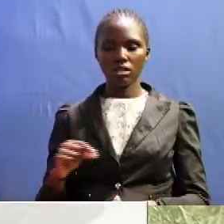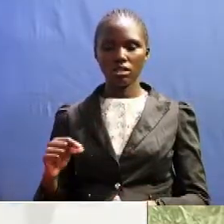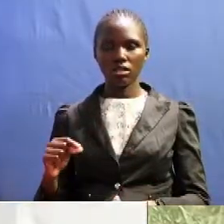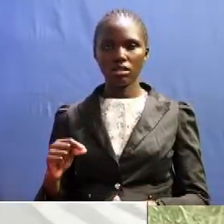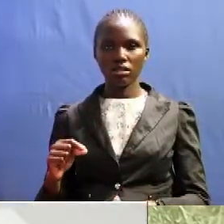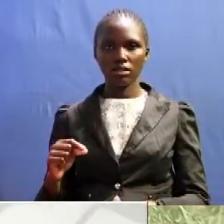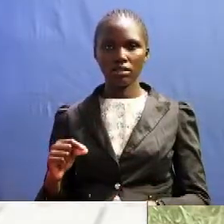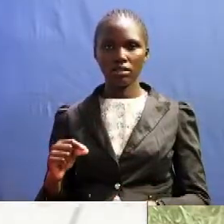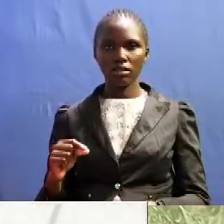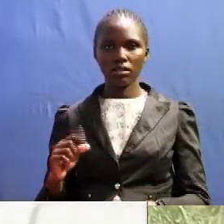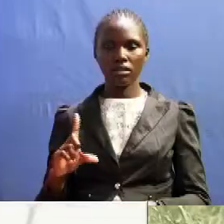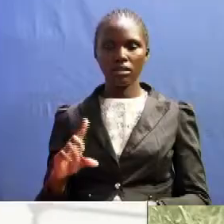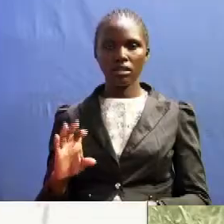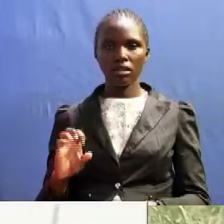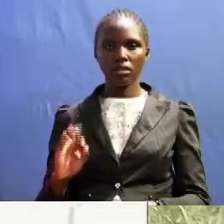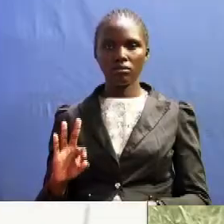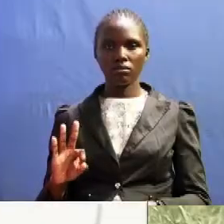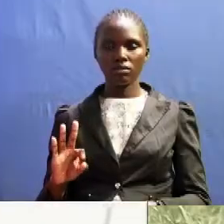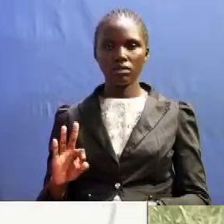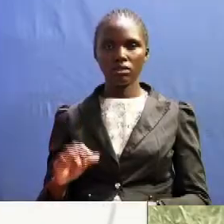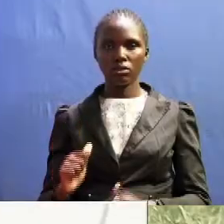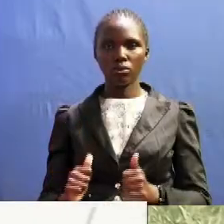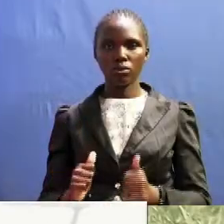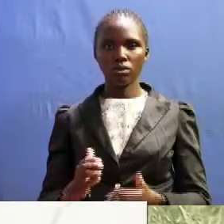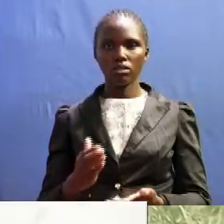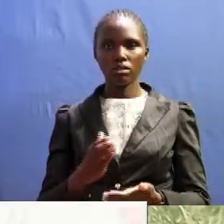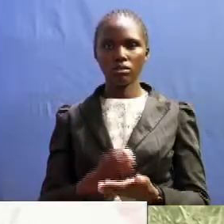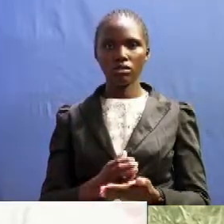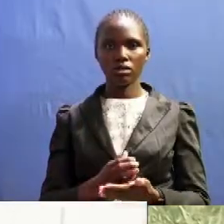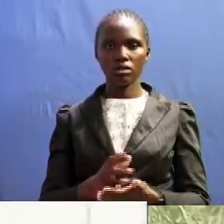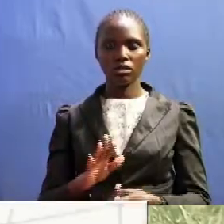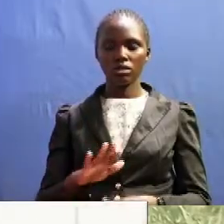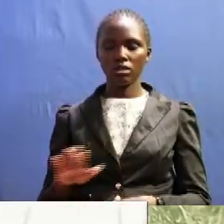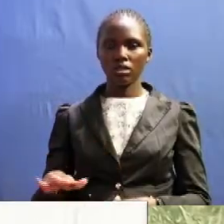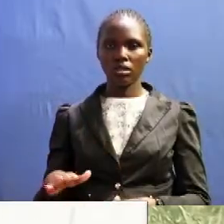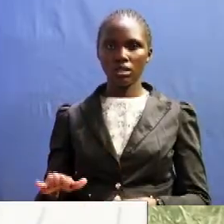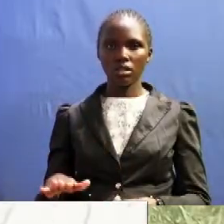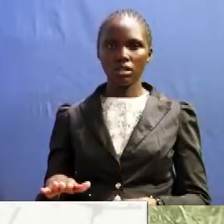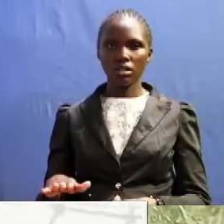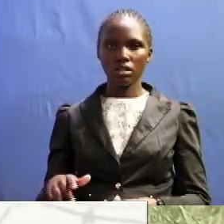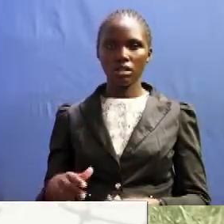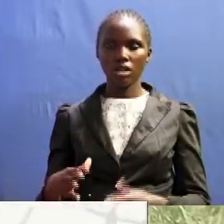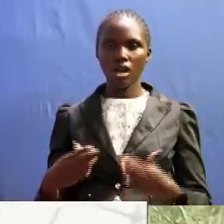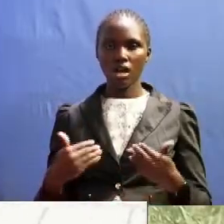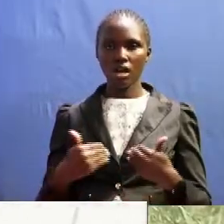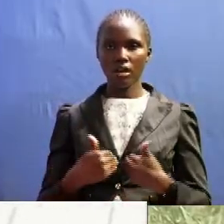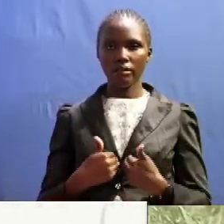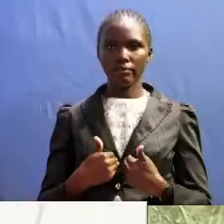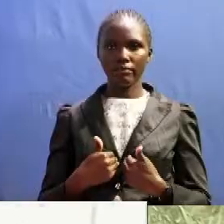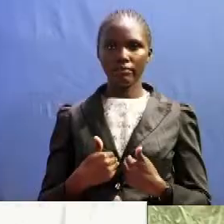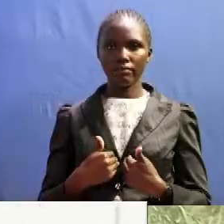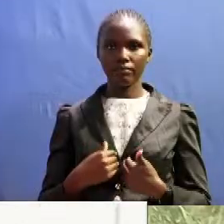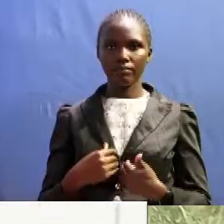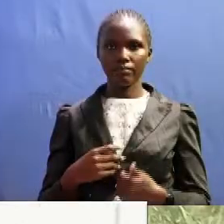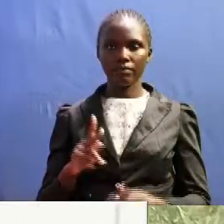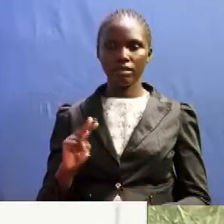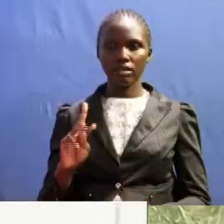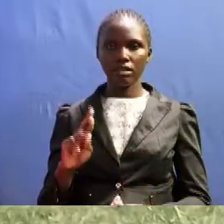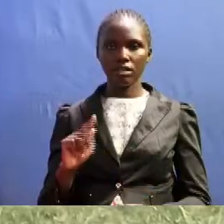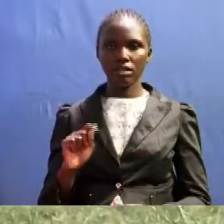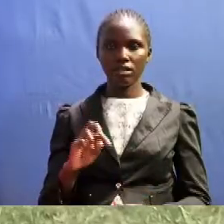kuproceed to playoffs. Itakuwa Central Region yenye ina consist